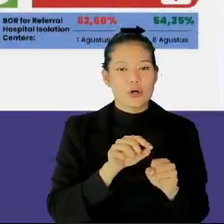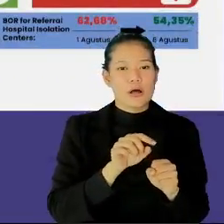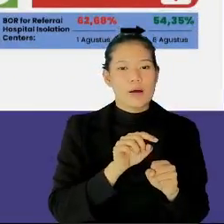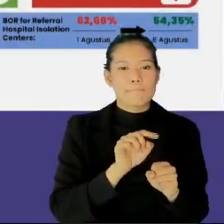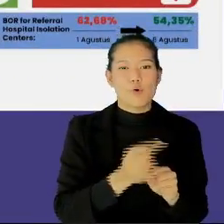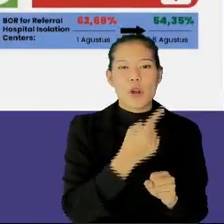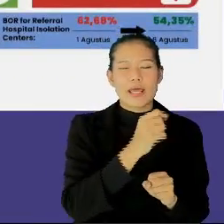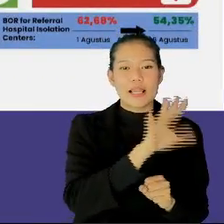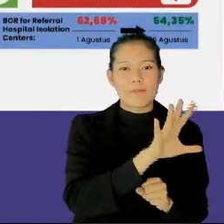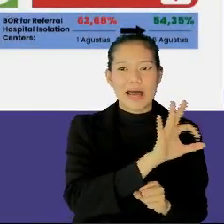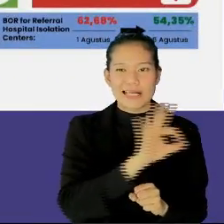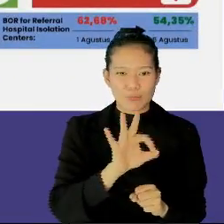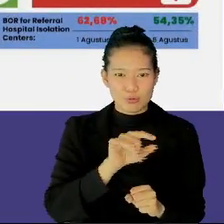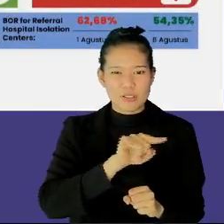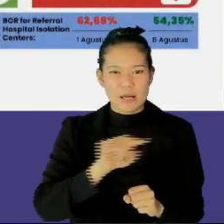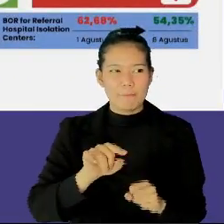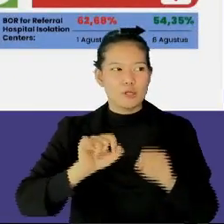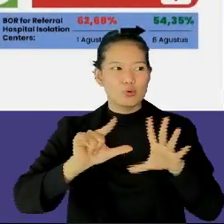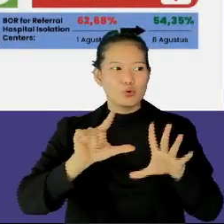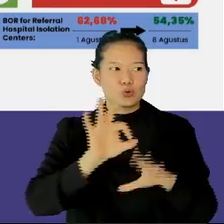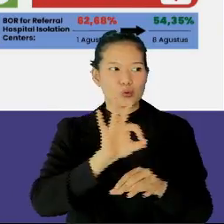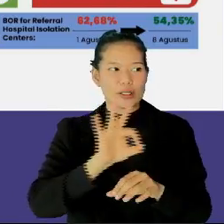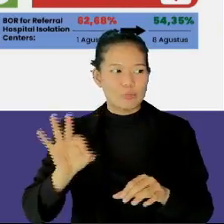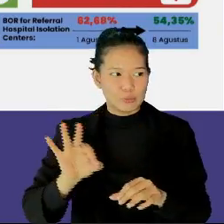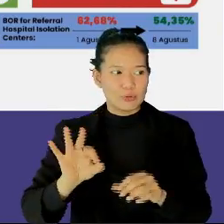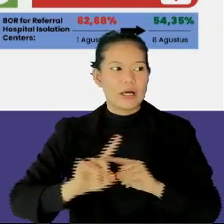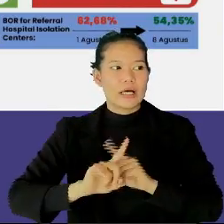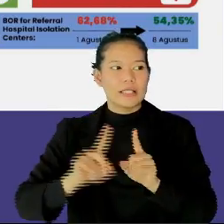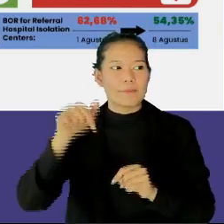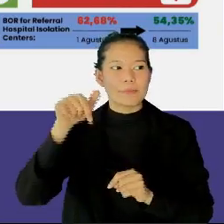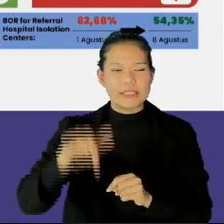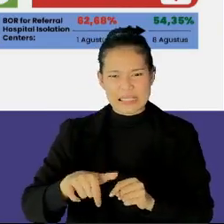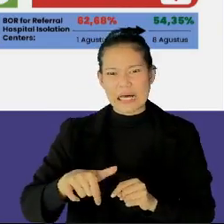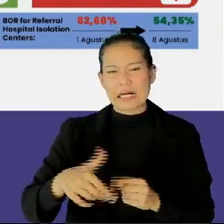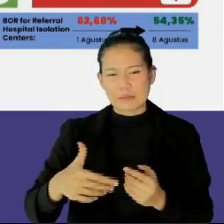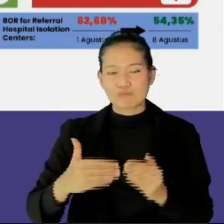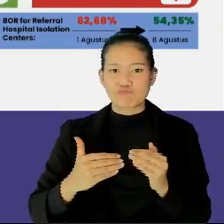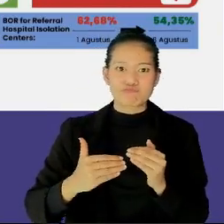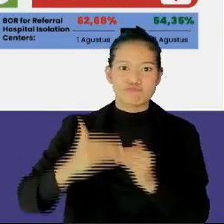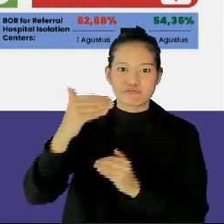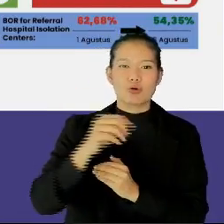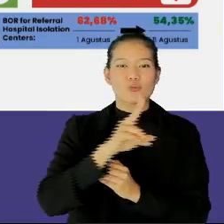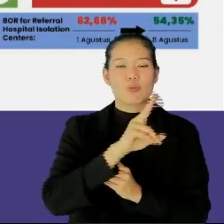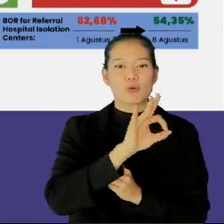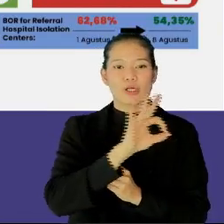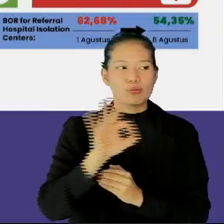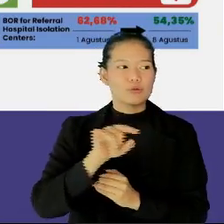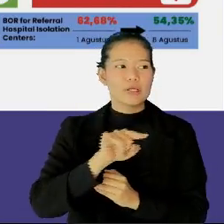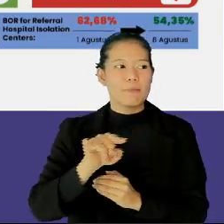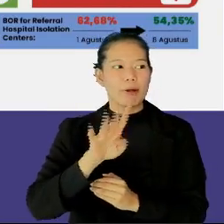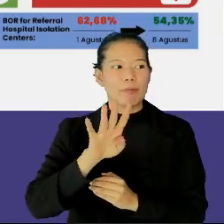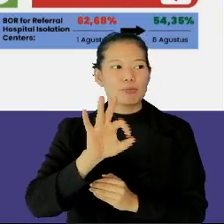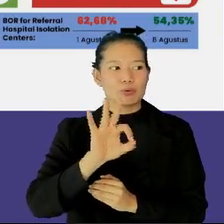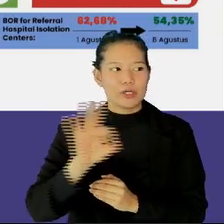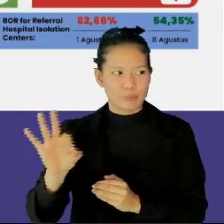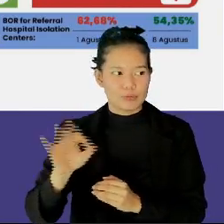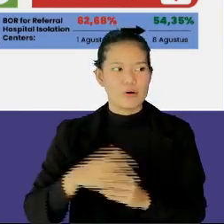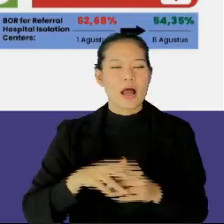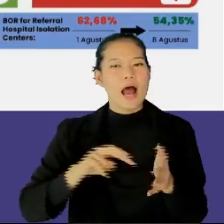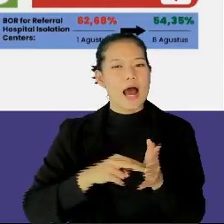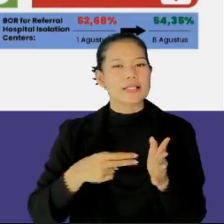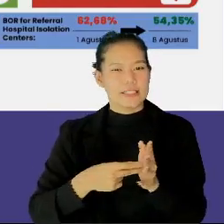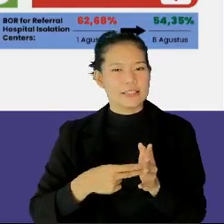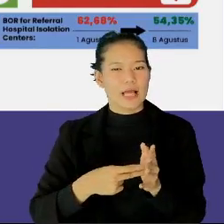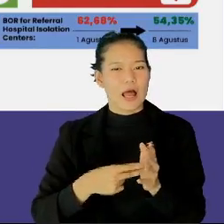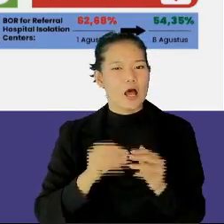7,000 cases, while currently it is still at 20,000 to 40,000. And we must strive to